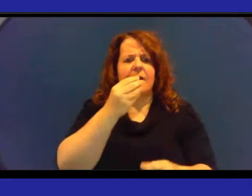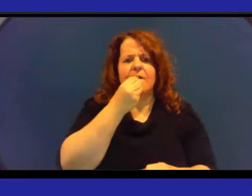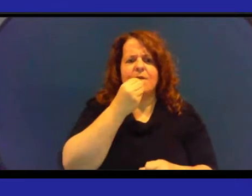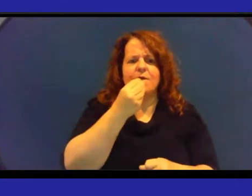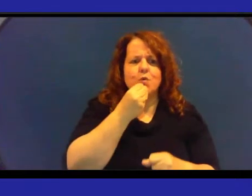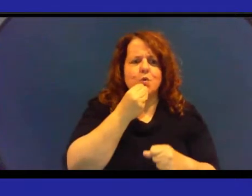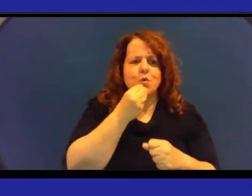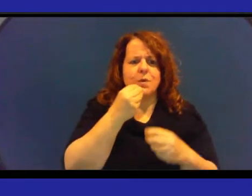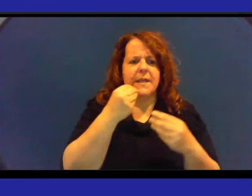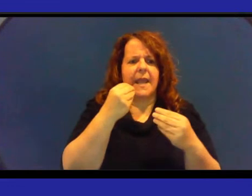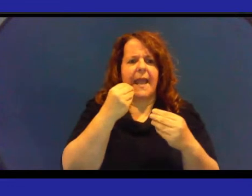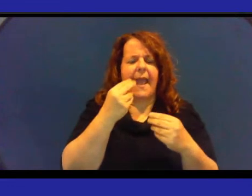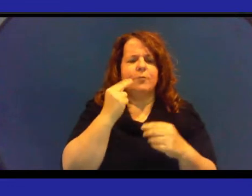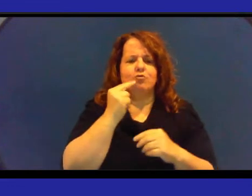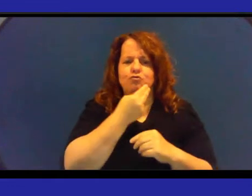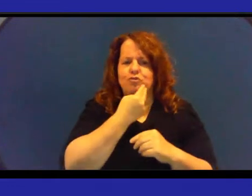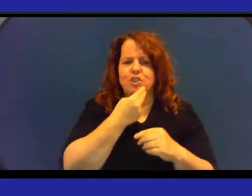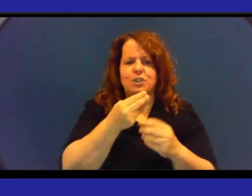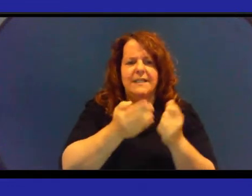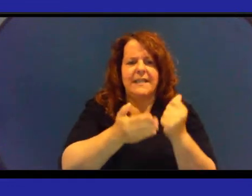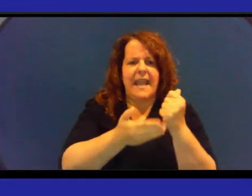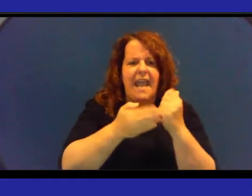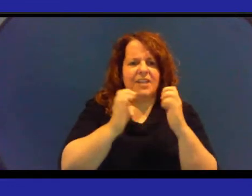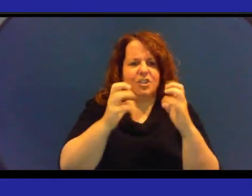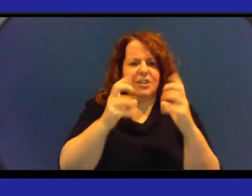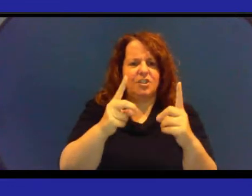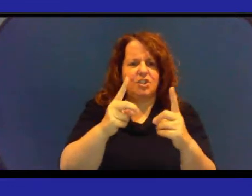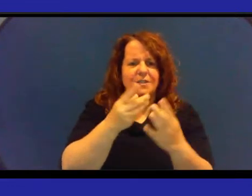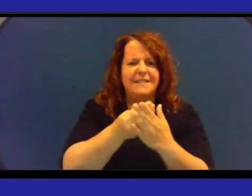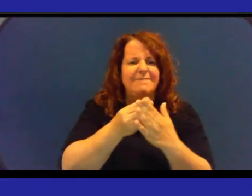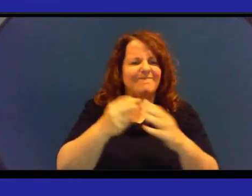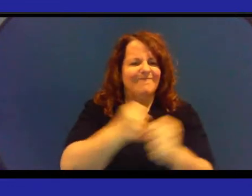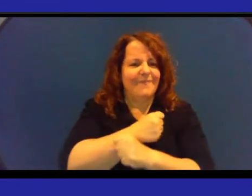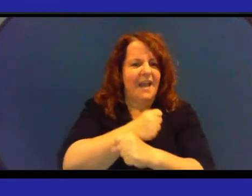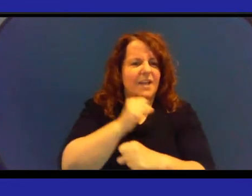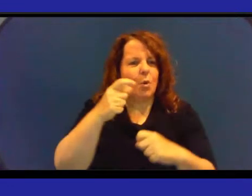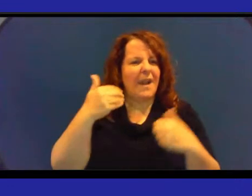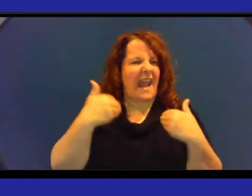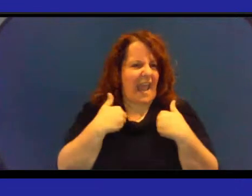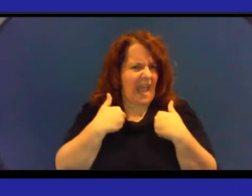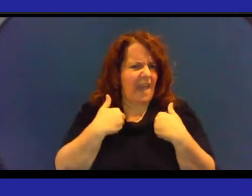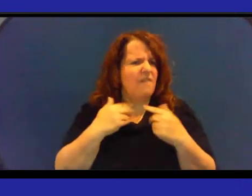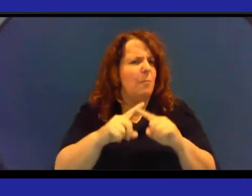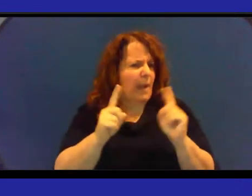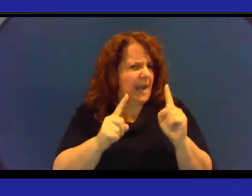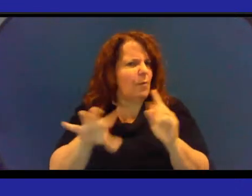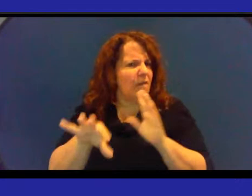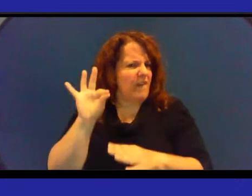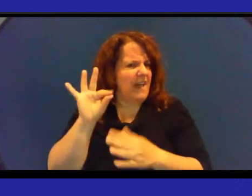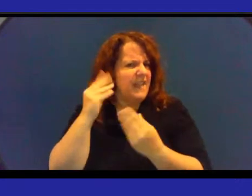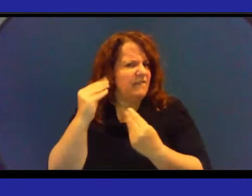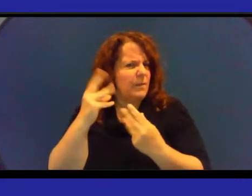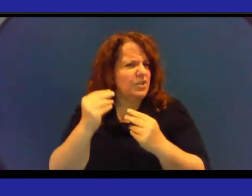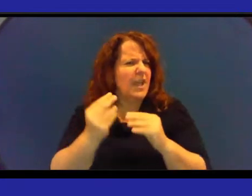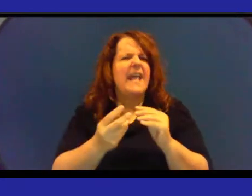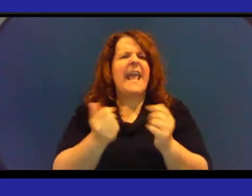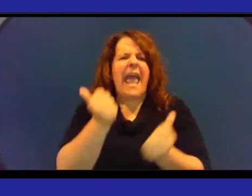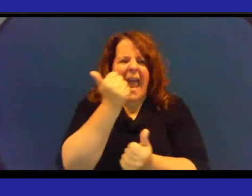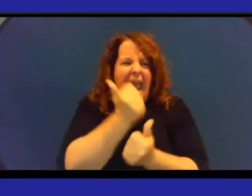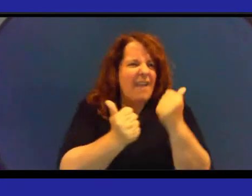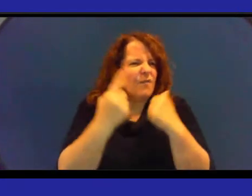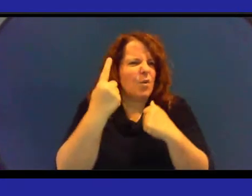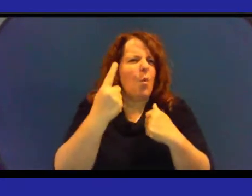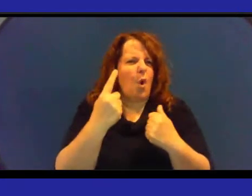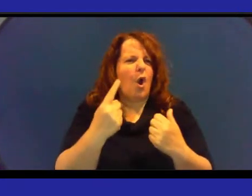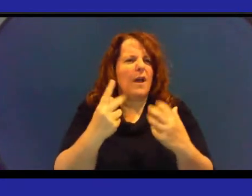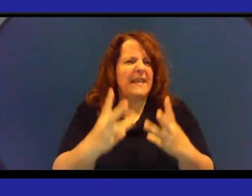nutrition, oh, I don't have that in the presentation, but I can definitely get that to you. For Right. the most part, everyone that applies gets